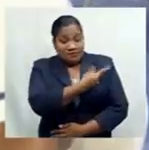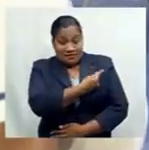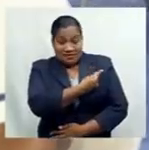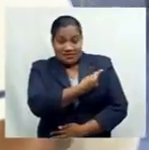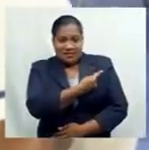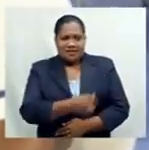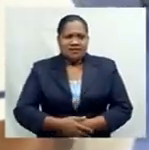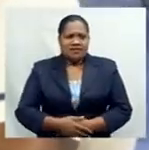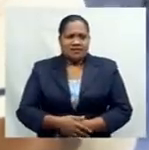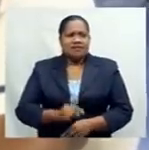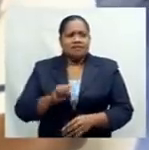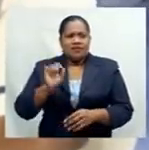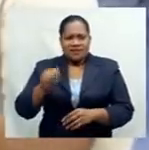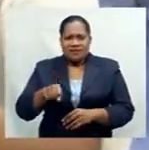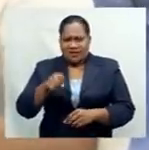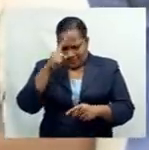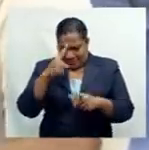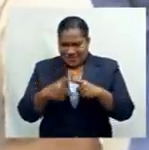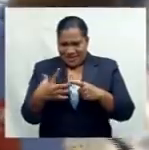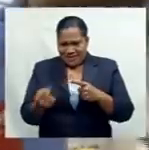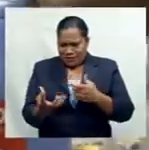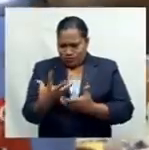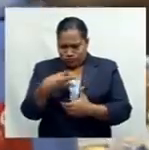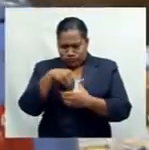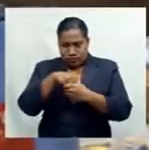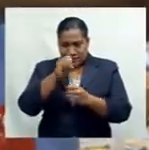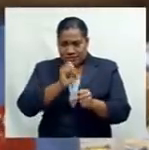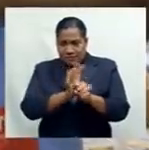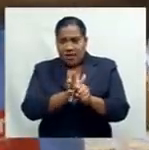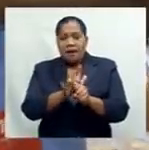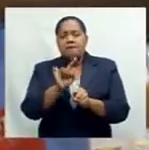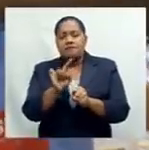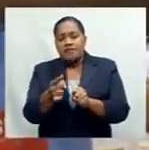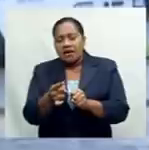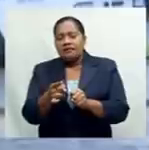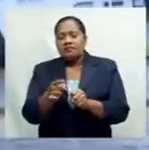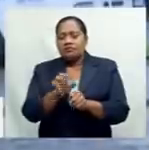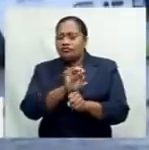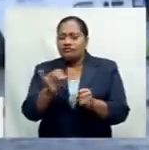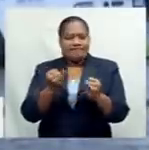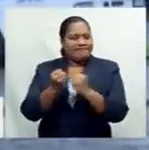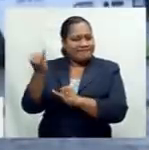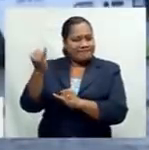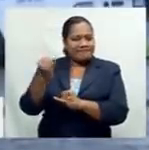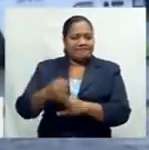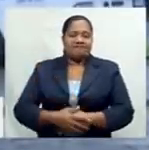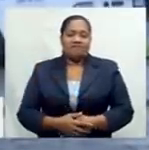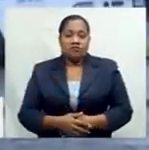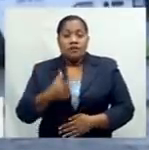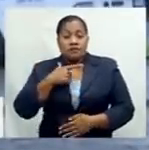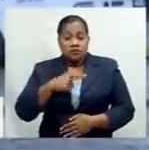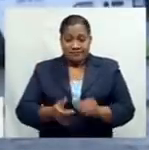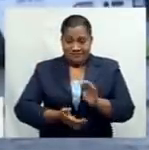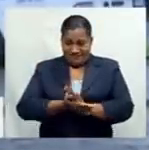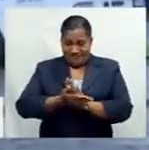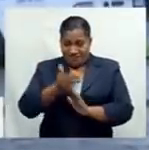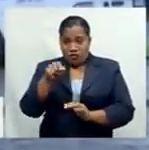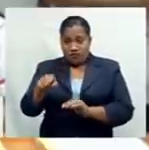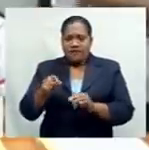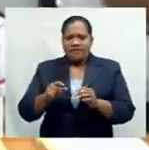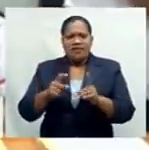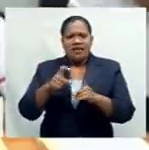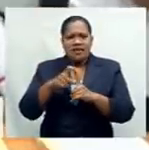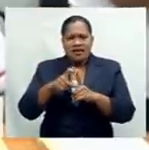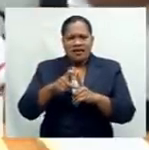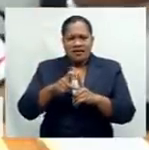with COVID-19, but they were not very sick, just some slight symptoms. Because of the high transmissibility of the Delta